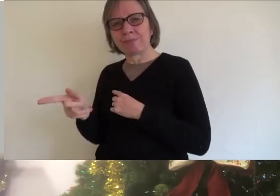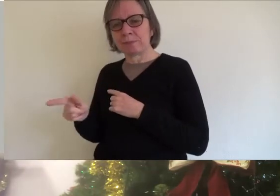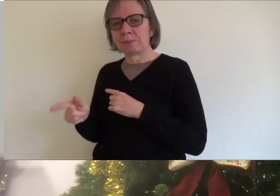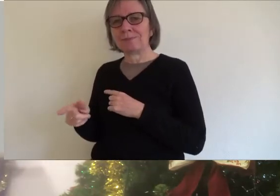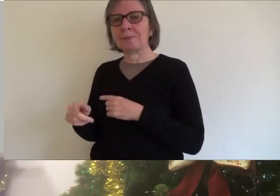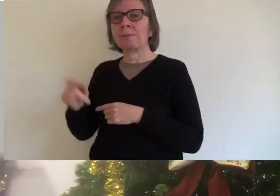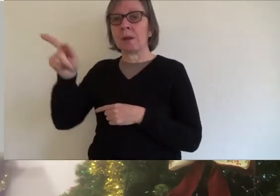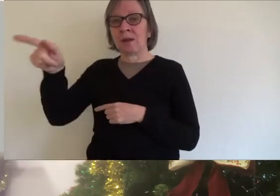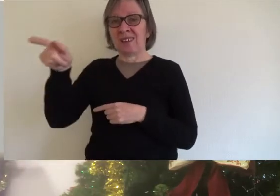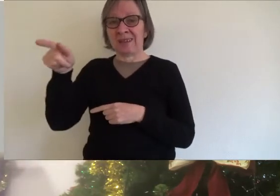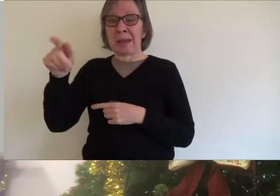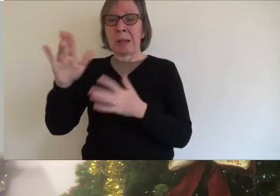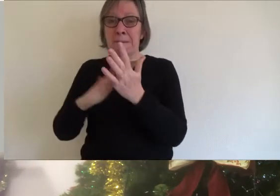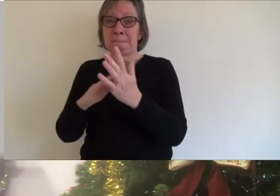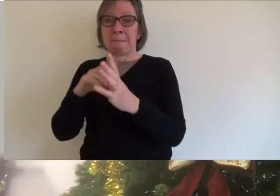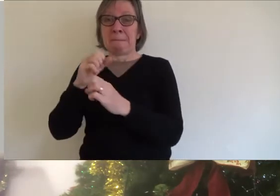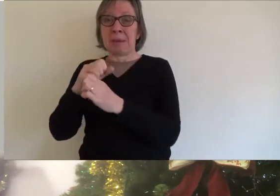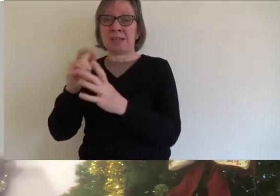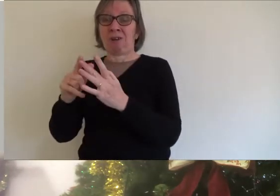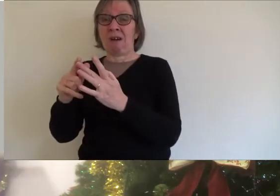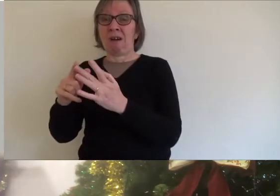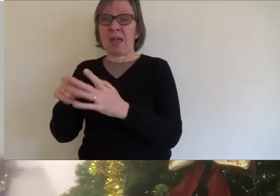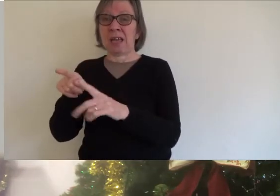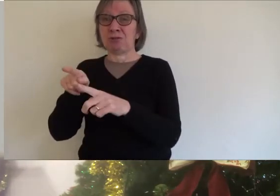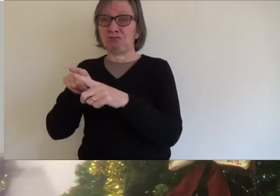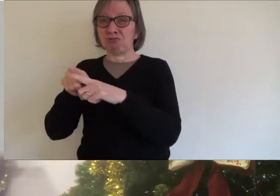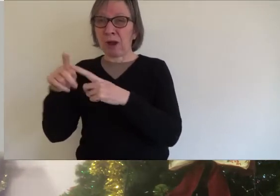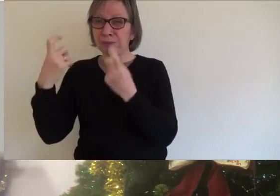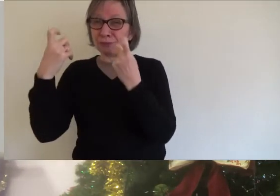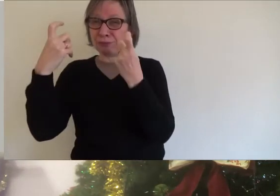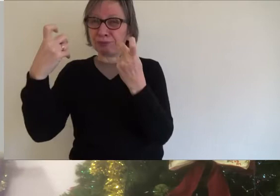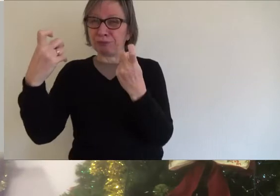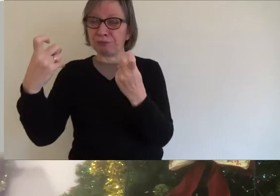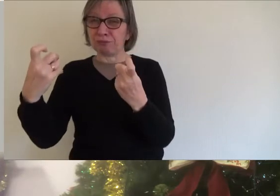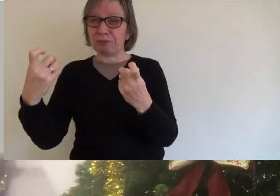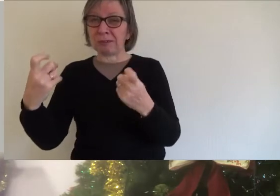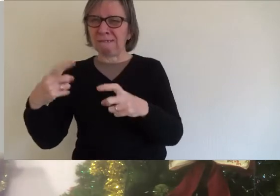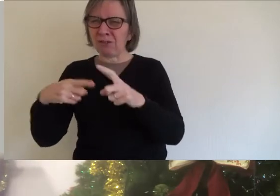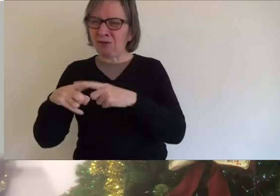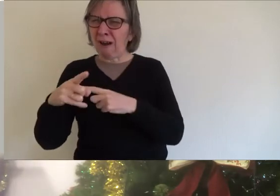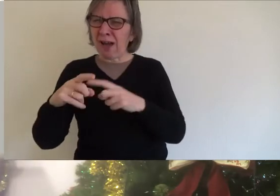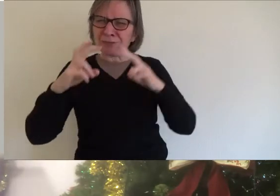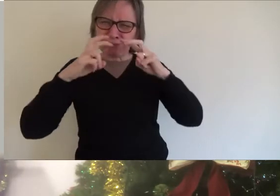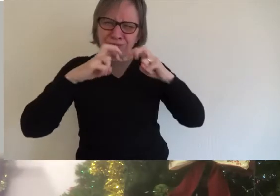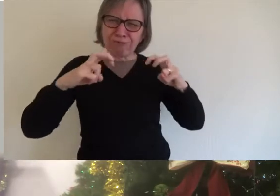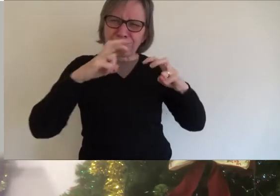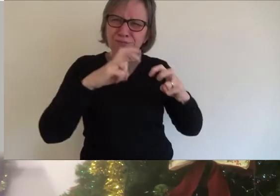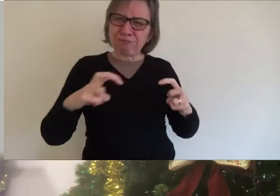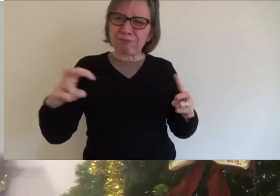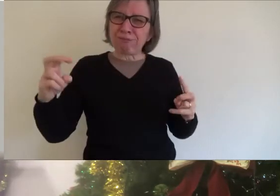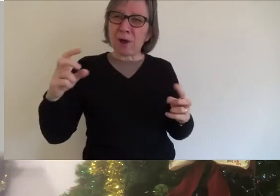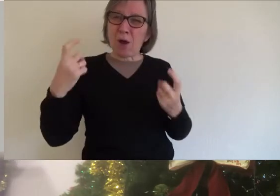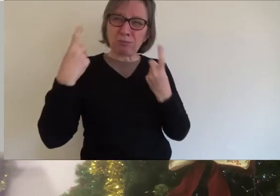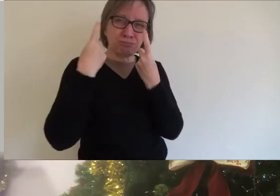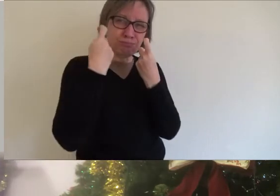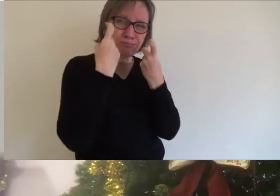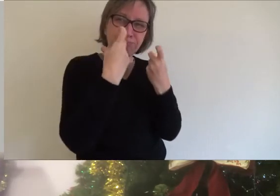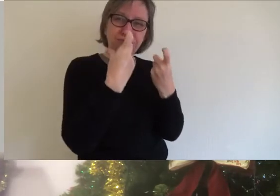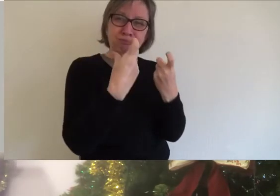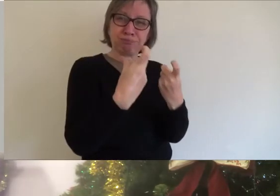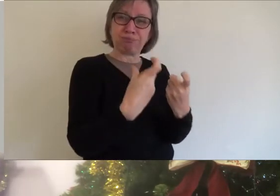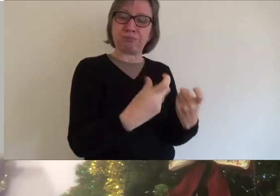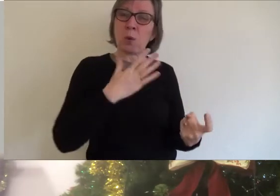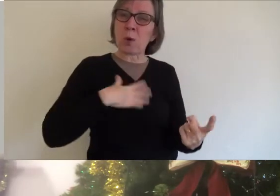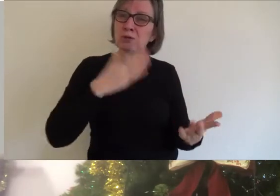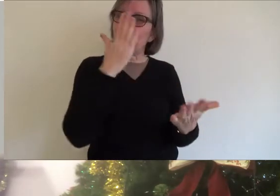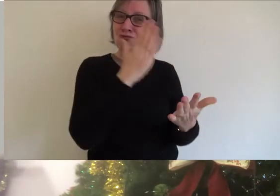These magi were trying to put their foot, they were either trying to be hot or cold, but they were trying to make an effort. They were seeking. They